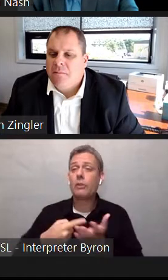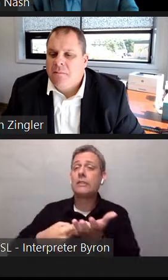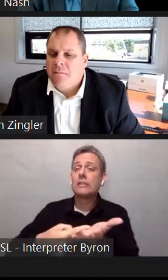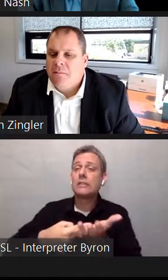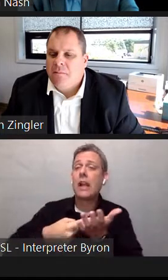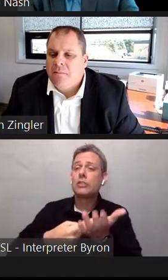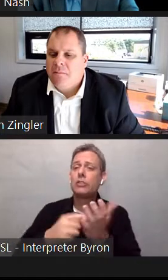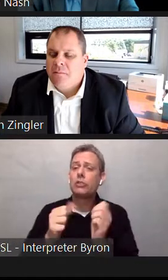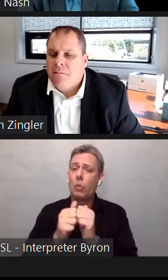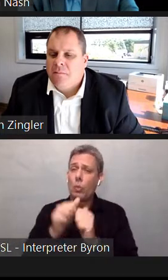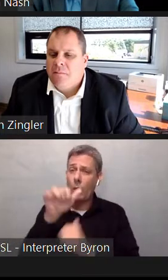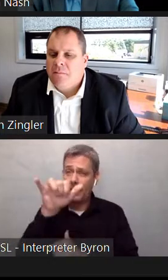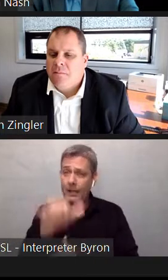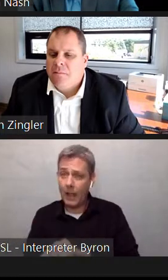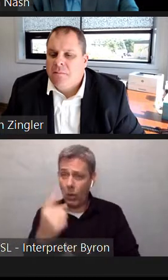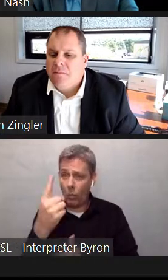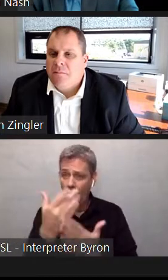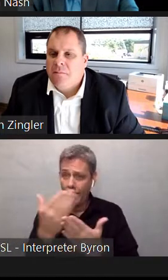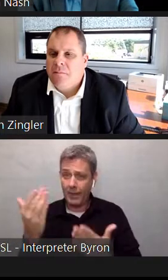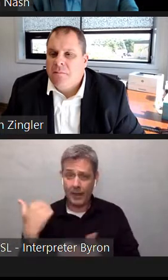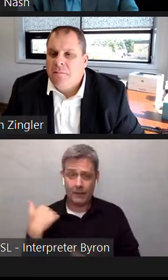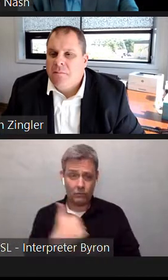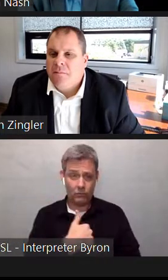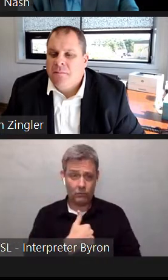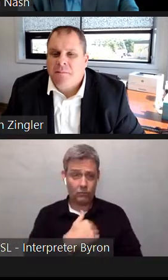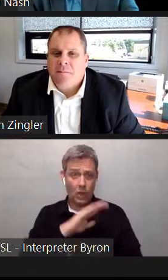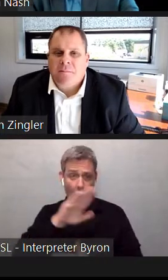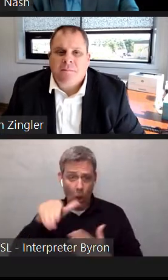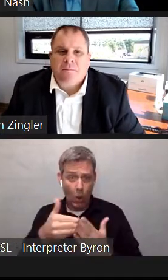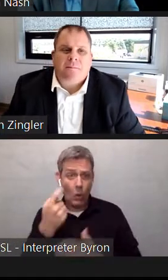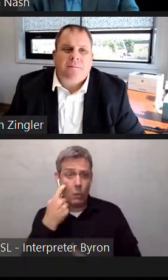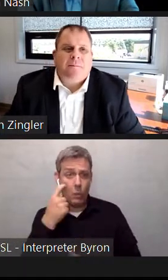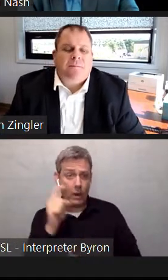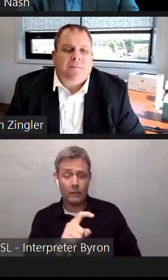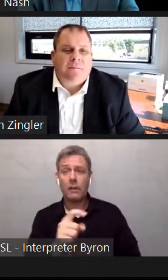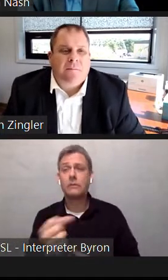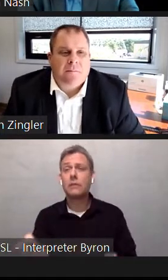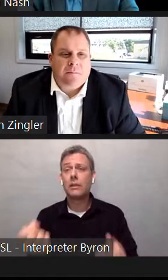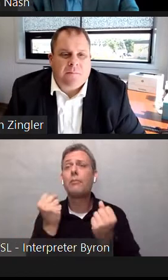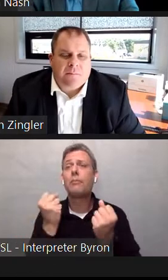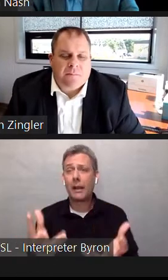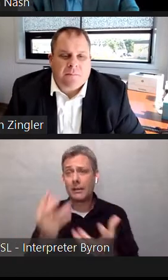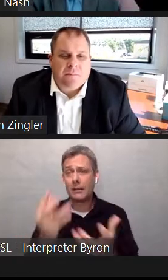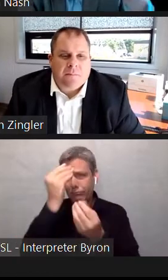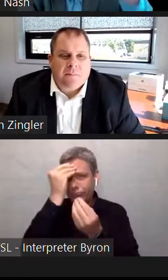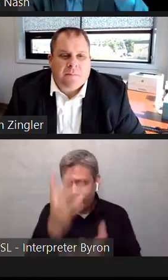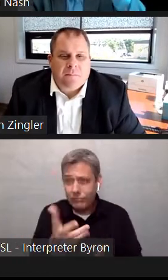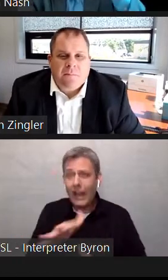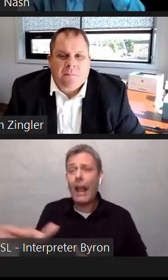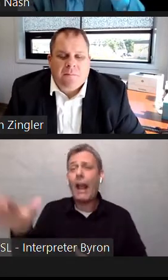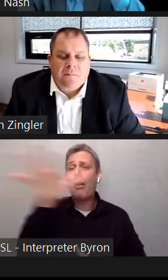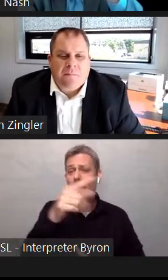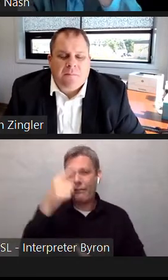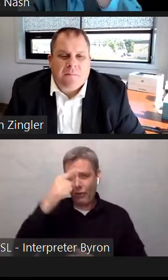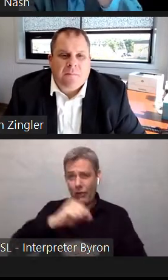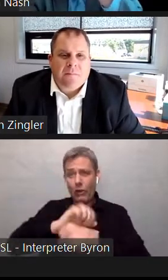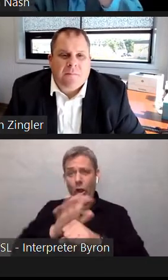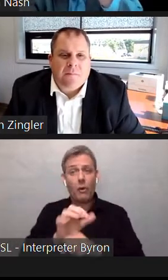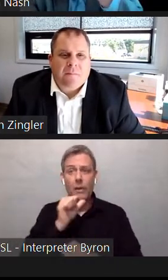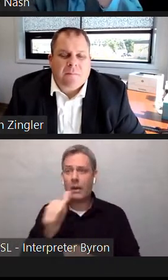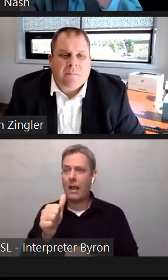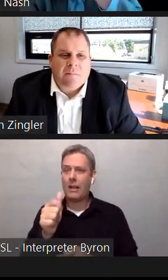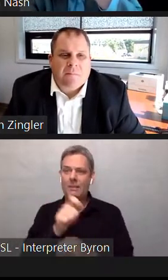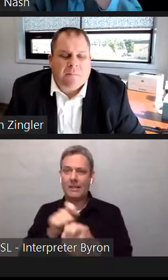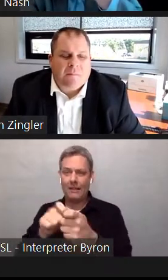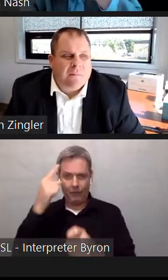that, one of the things I think we've all recognized is there's plenty of COVID data out there, but not necessarily for people with IDD. We